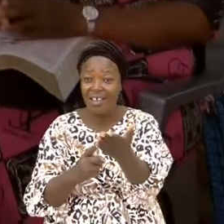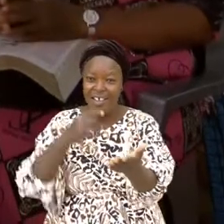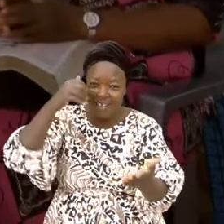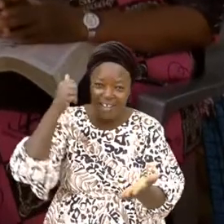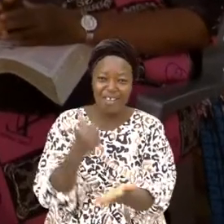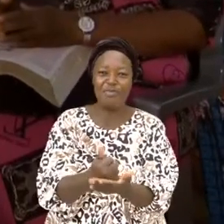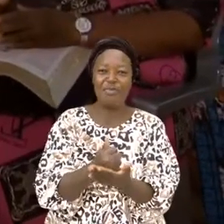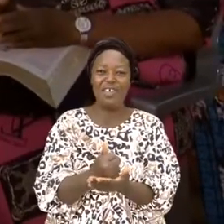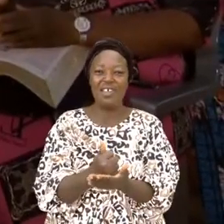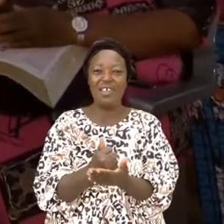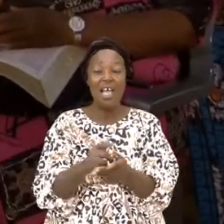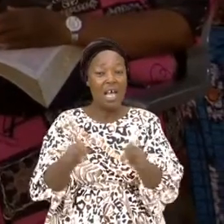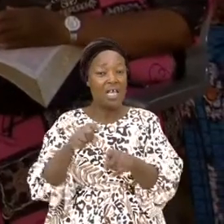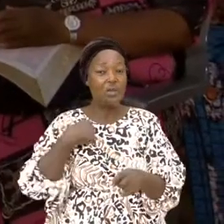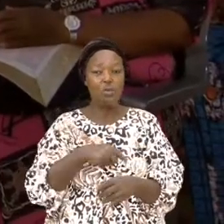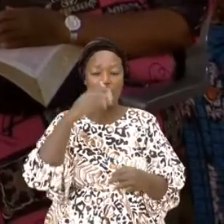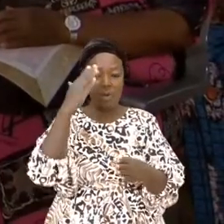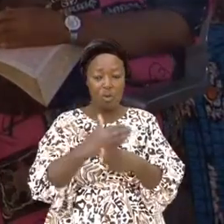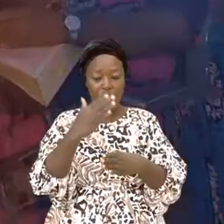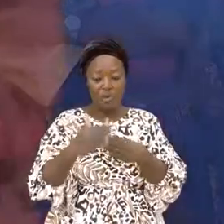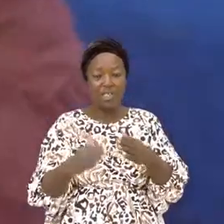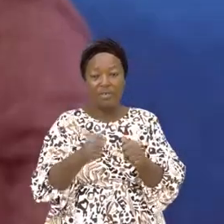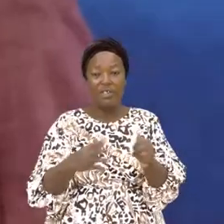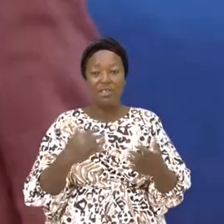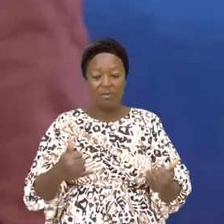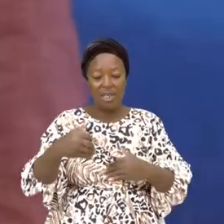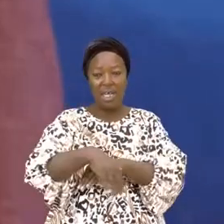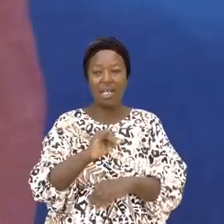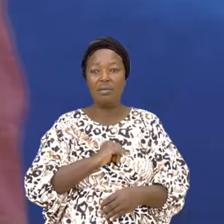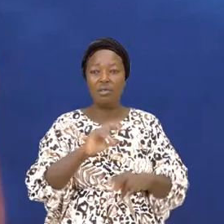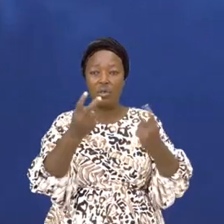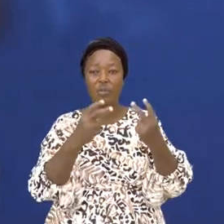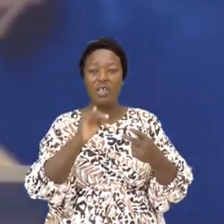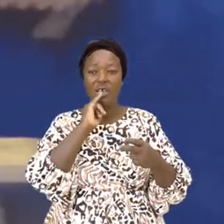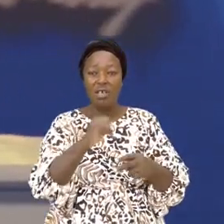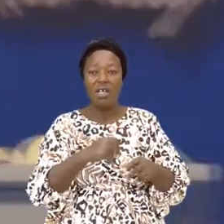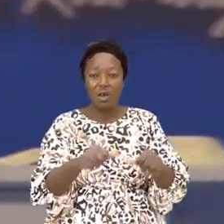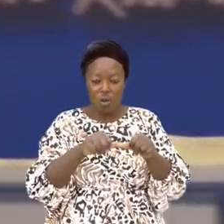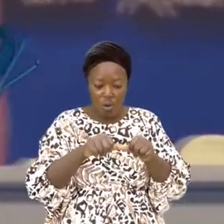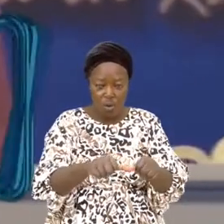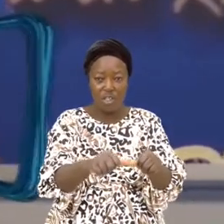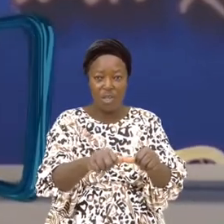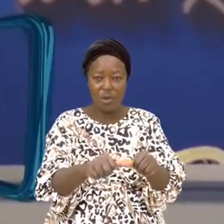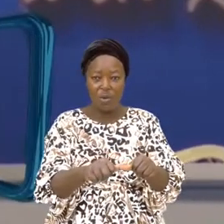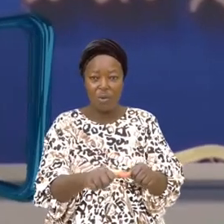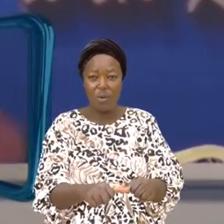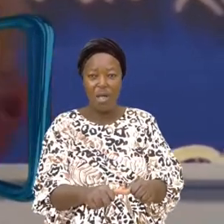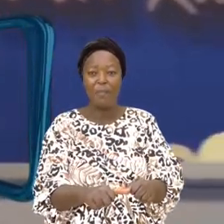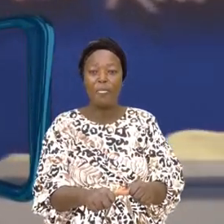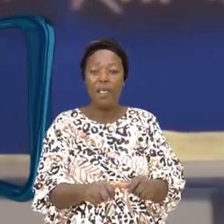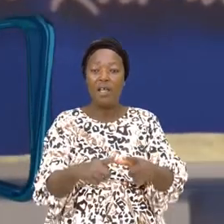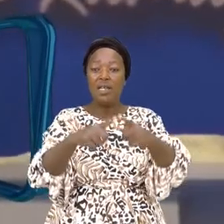As we finalize tonight, I want to talk to you on perpetual supernatural